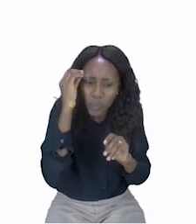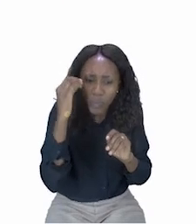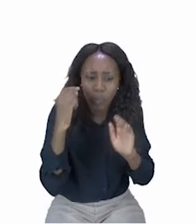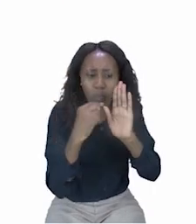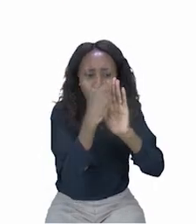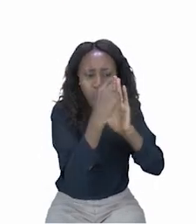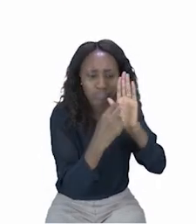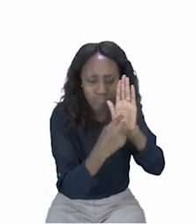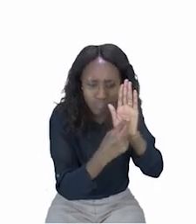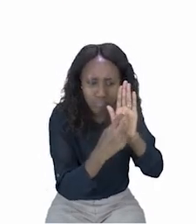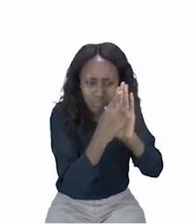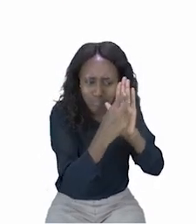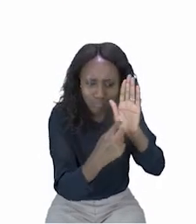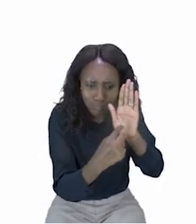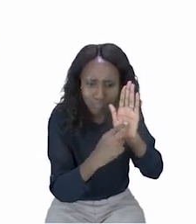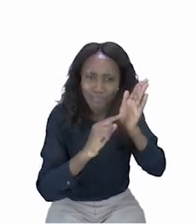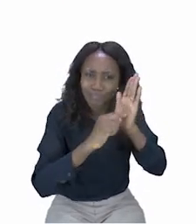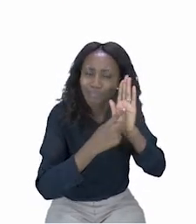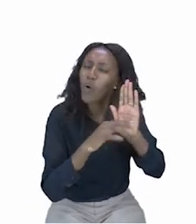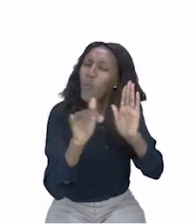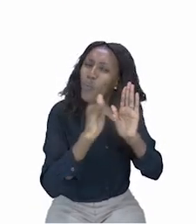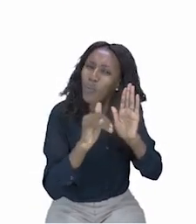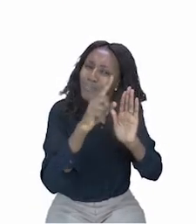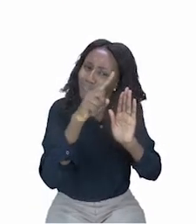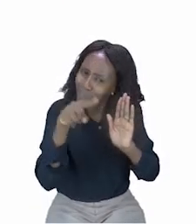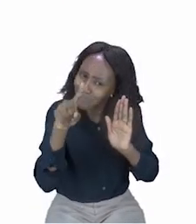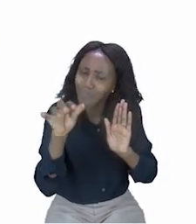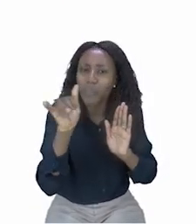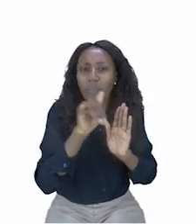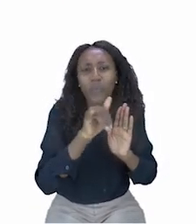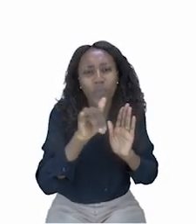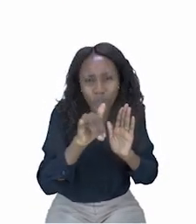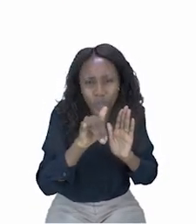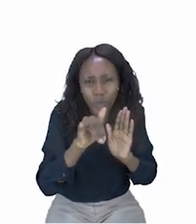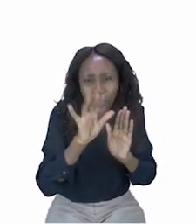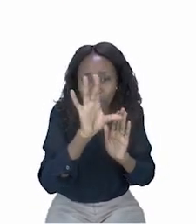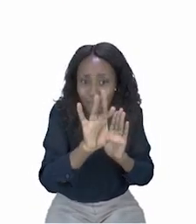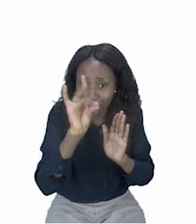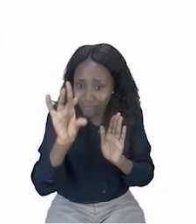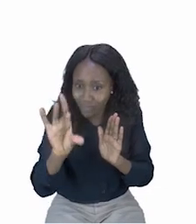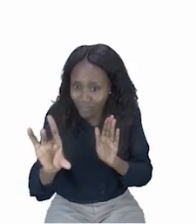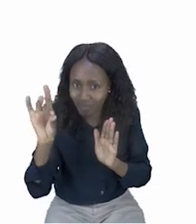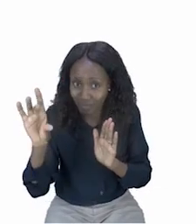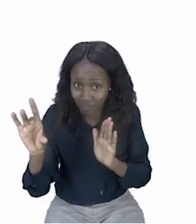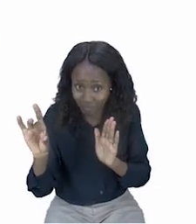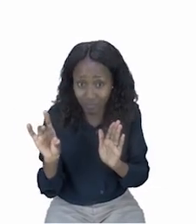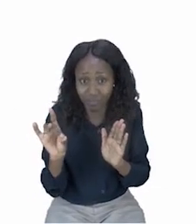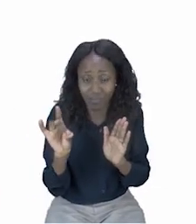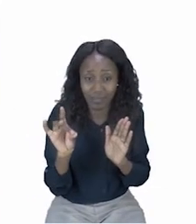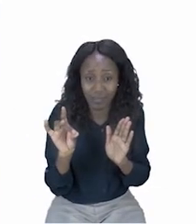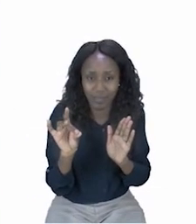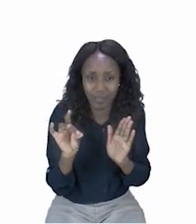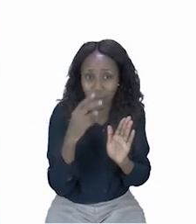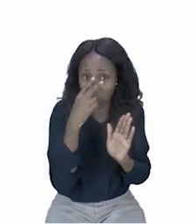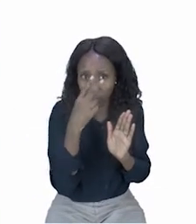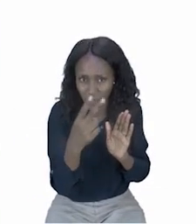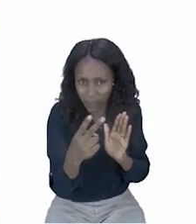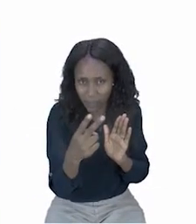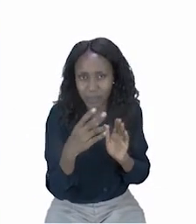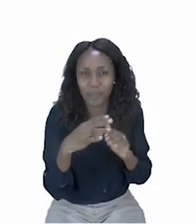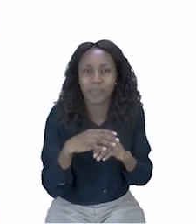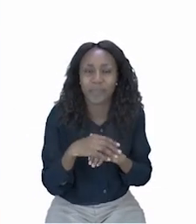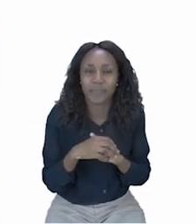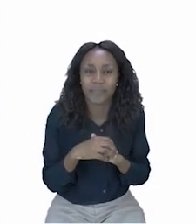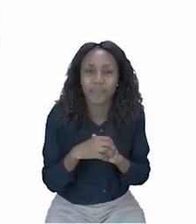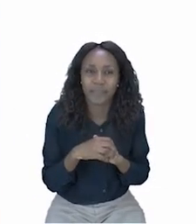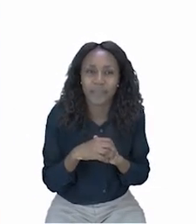for each of the sentences. Let's take a look at the board. Now,